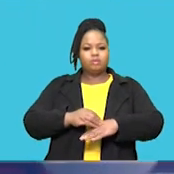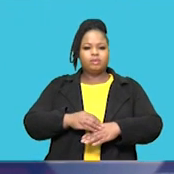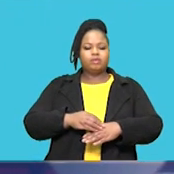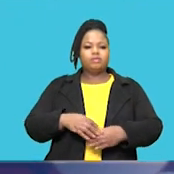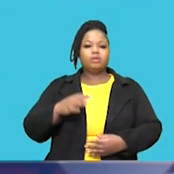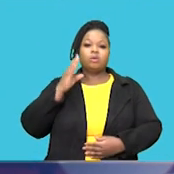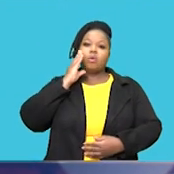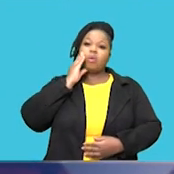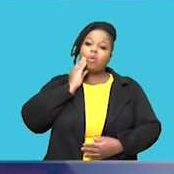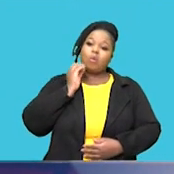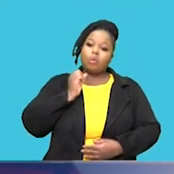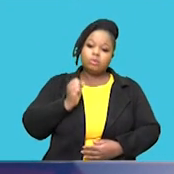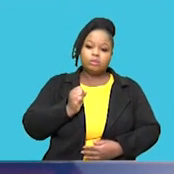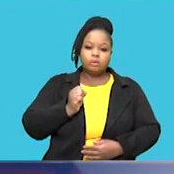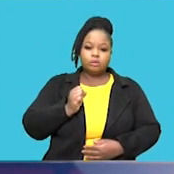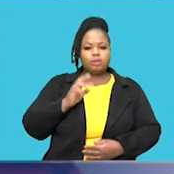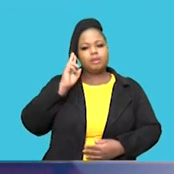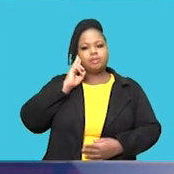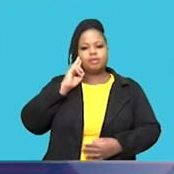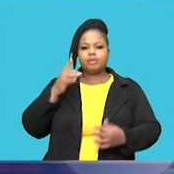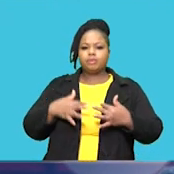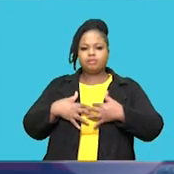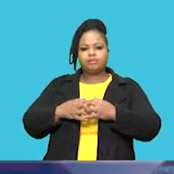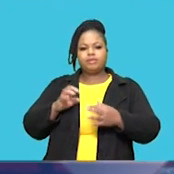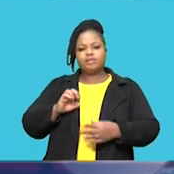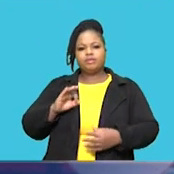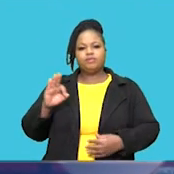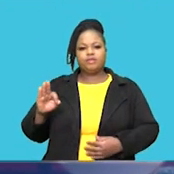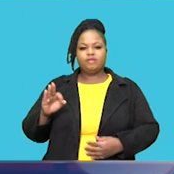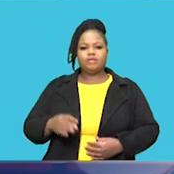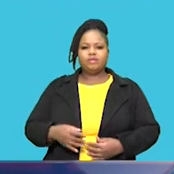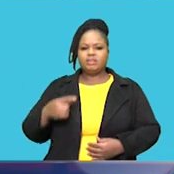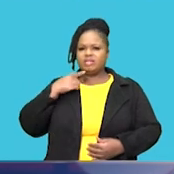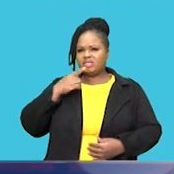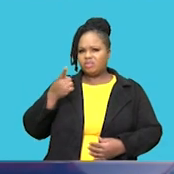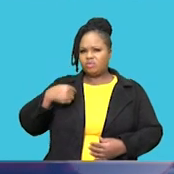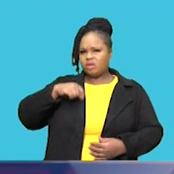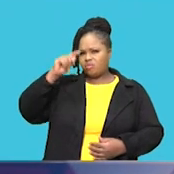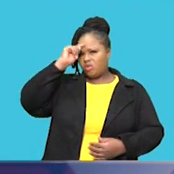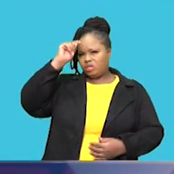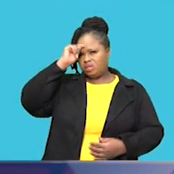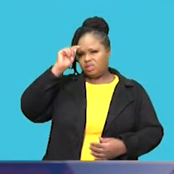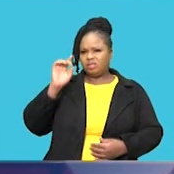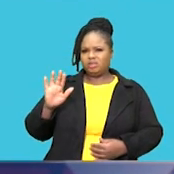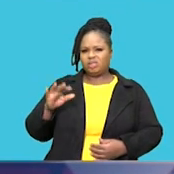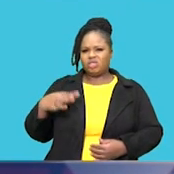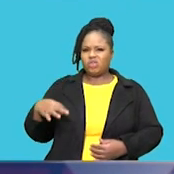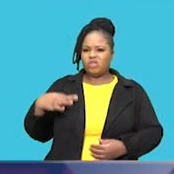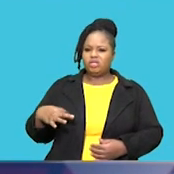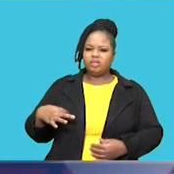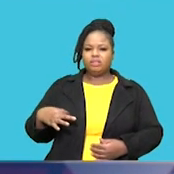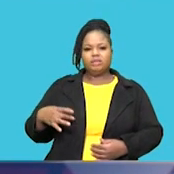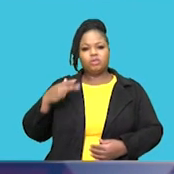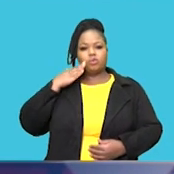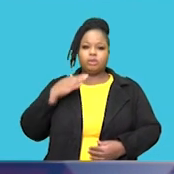ageism. Remember when we formed the EFF, we're called boys. And girls, even when we're